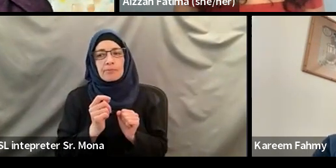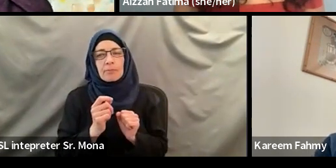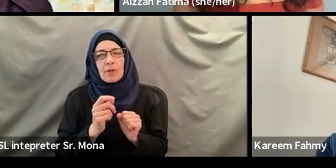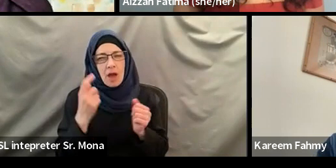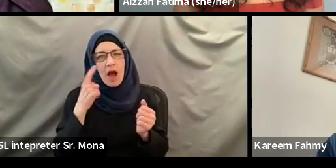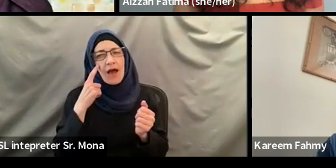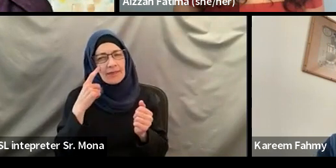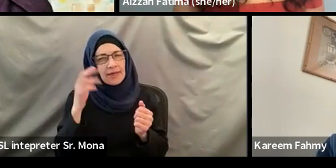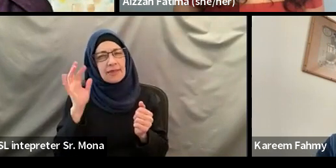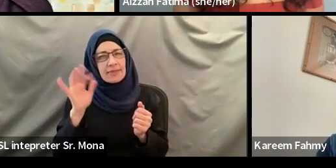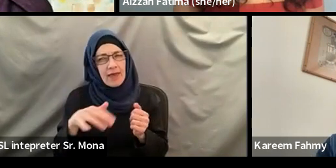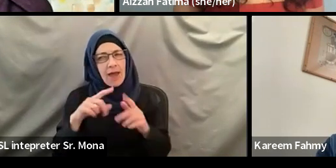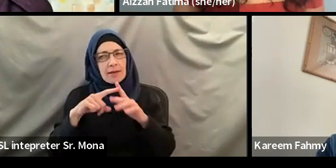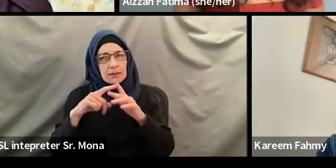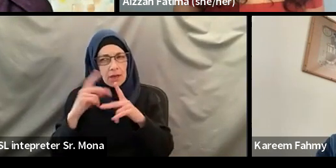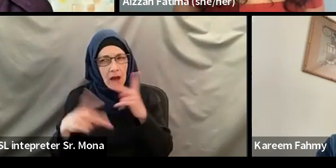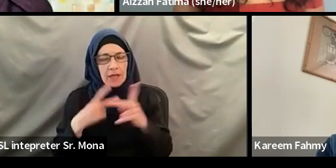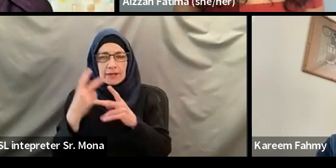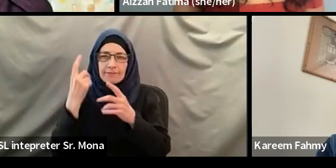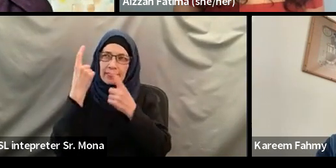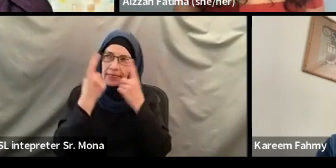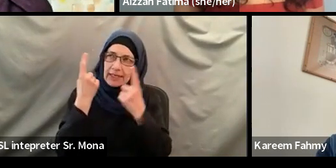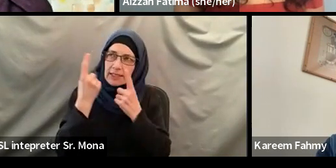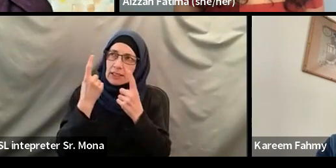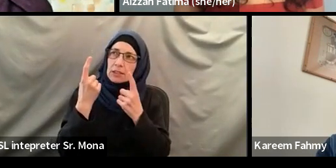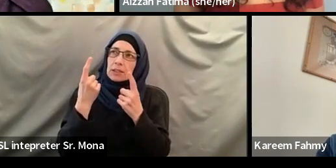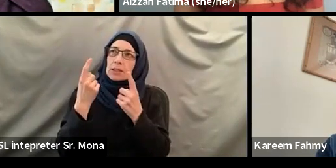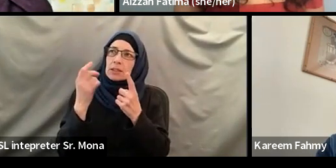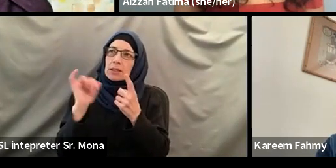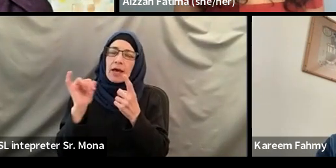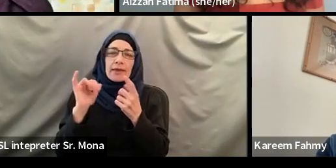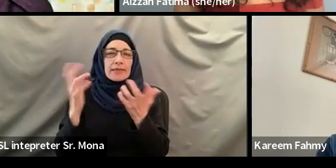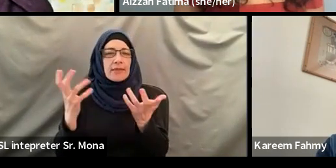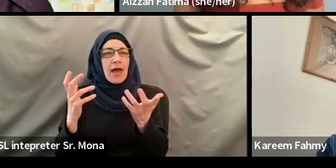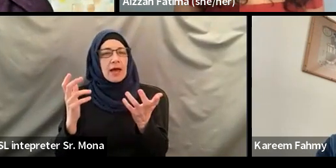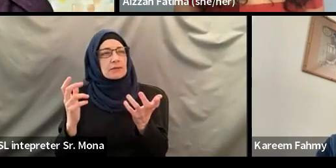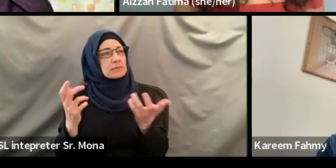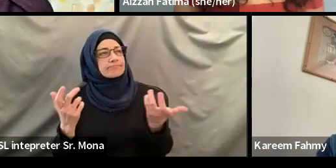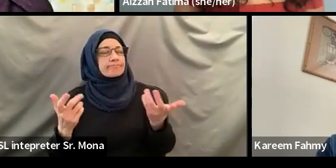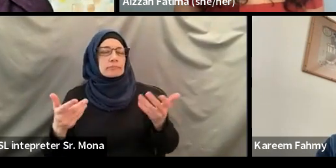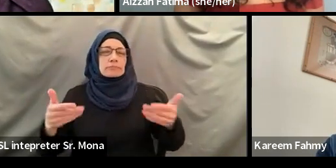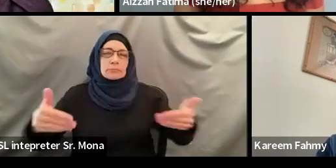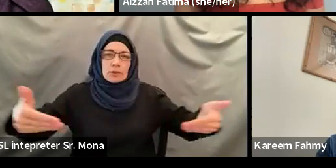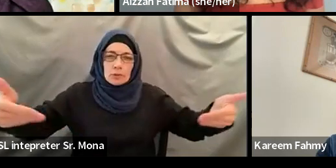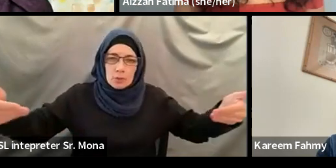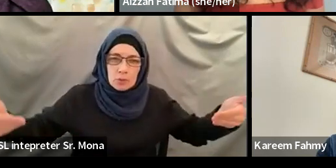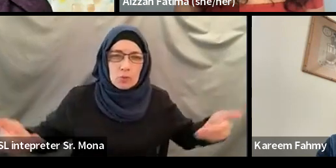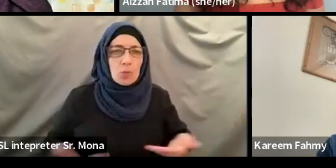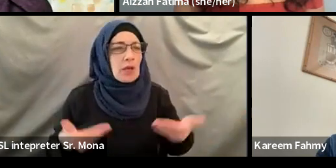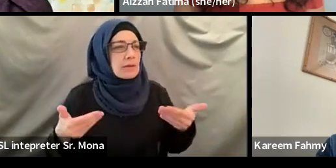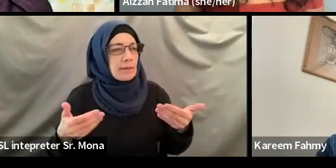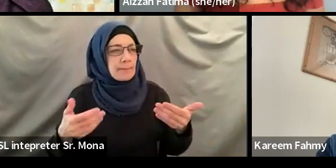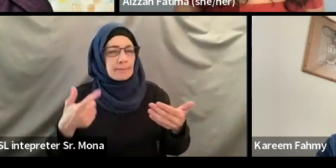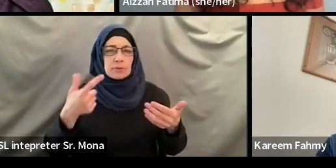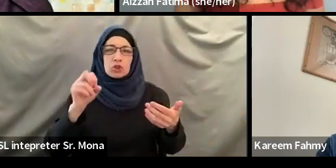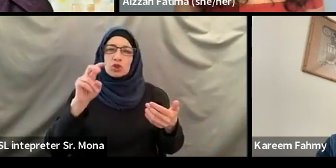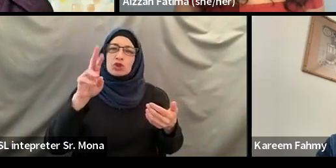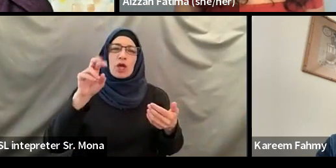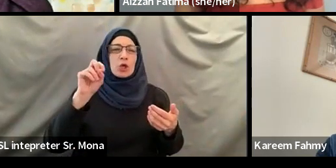of thinking through of like this generous hospitality concept is something that